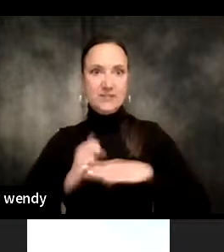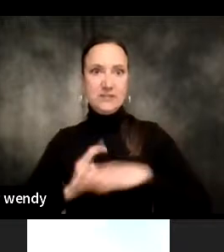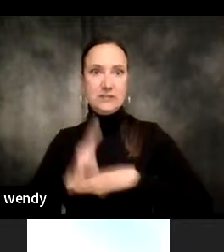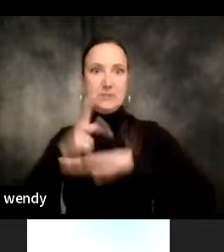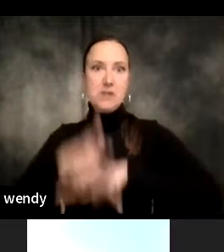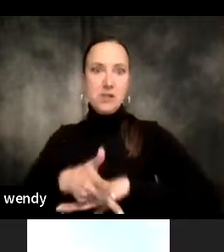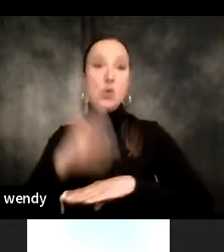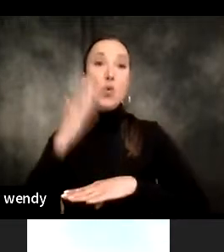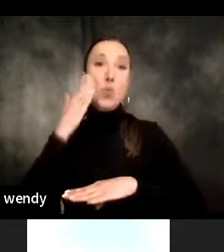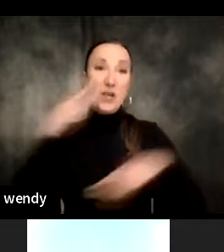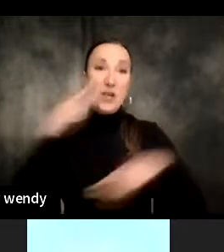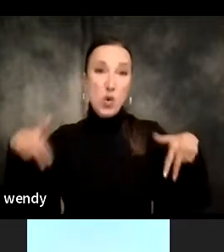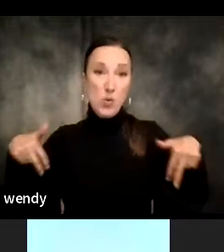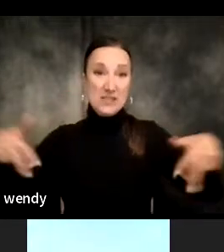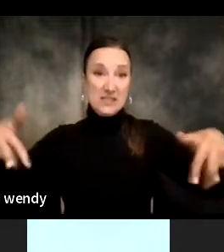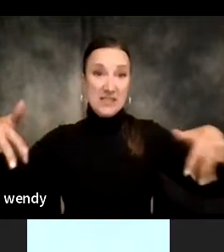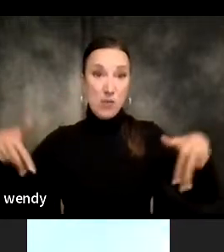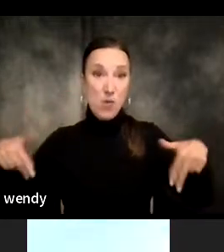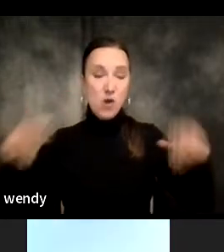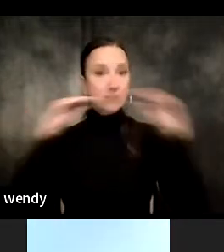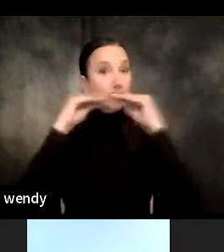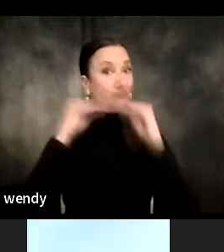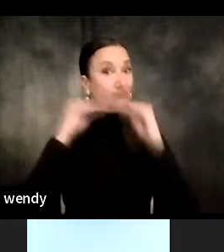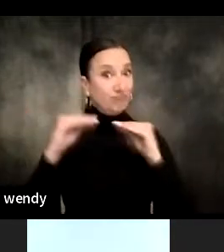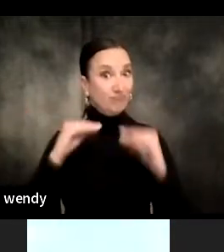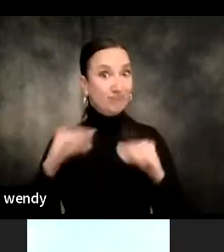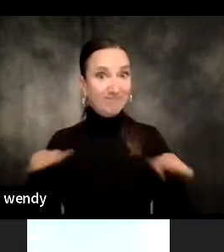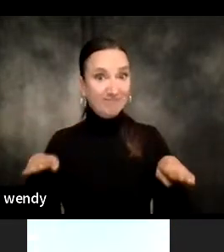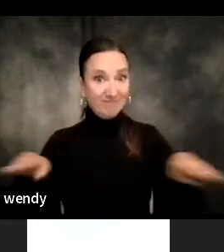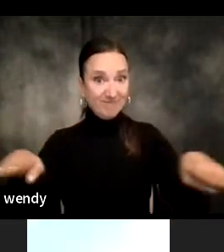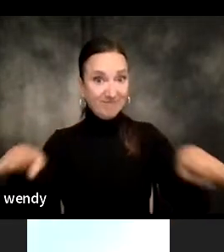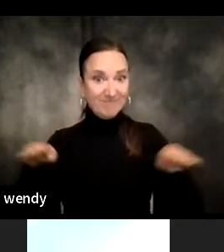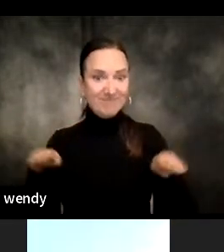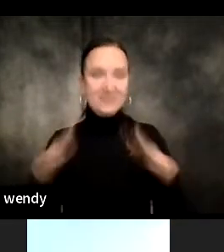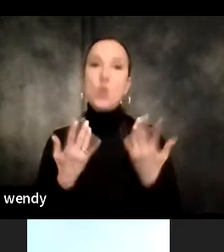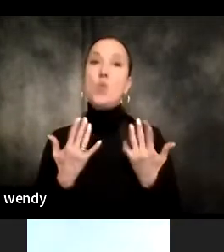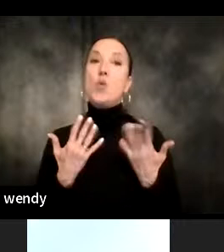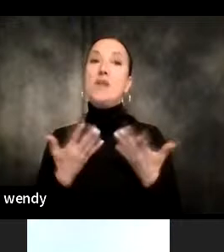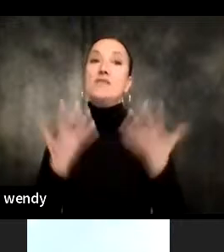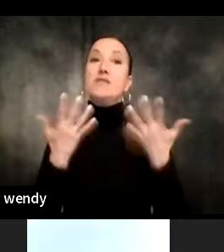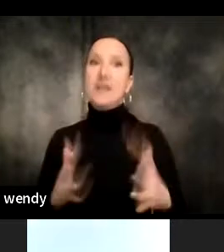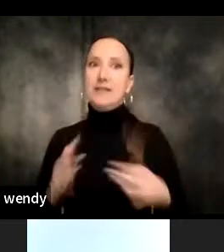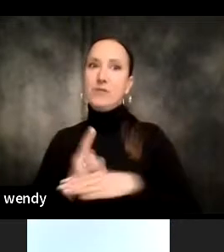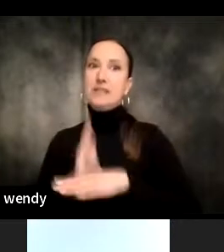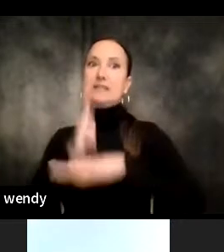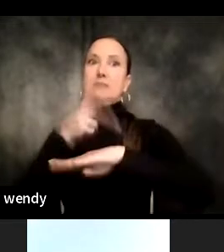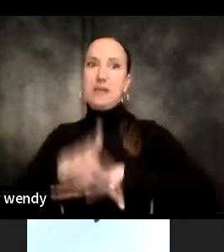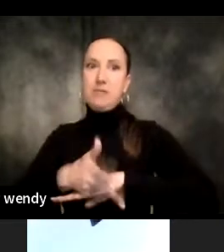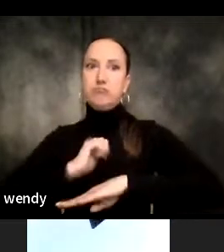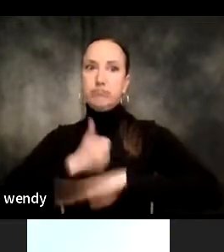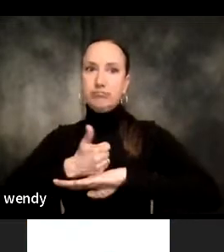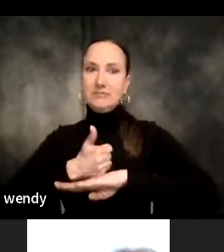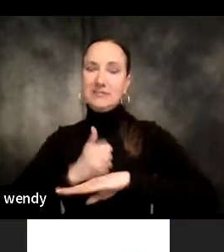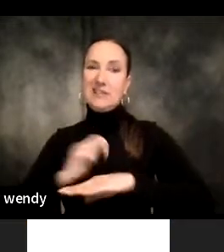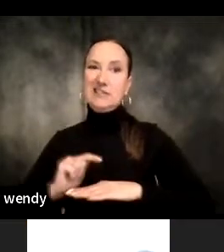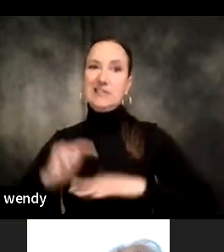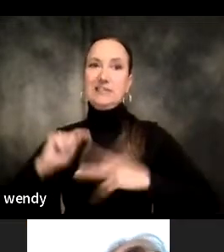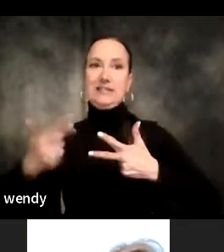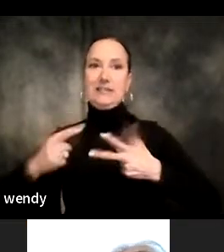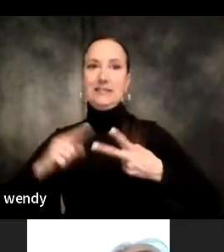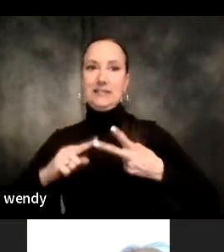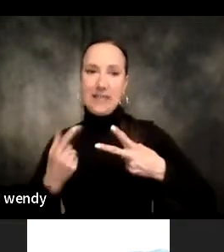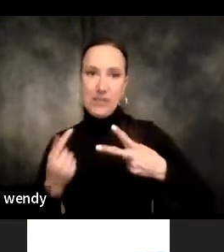of the sidewalks have already been repaired. But we're still waiting for the completion of the speed hump installation. So that's the next step in that process.